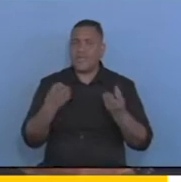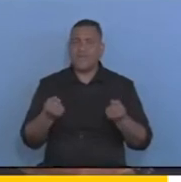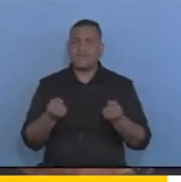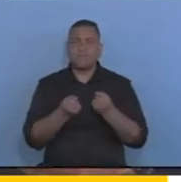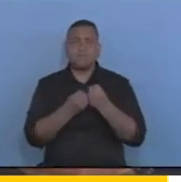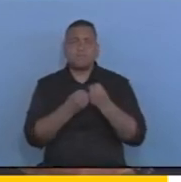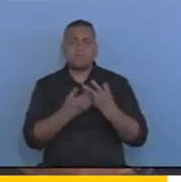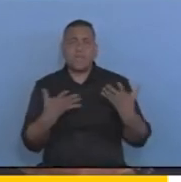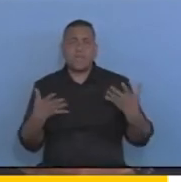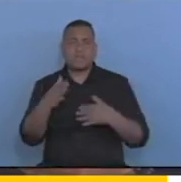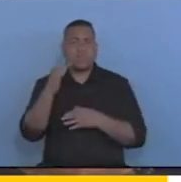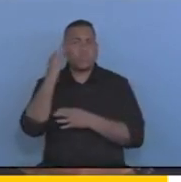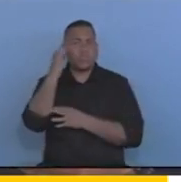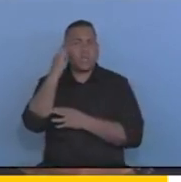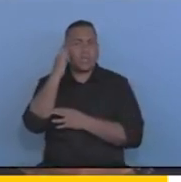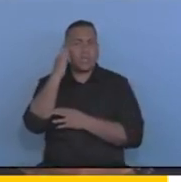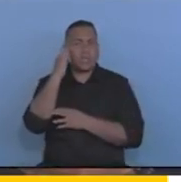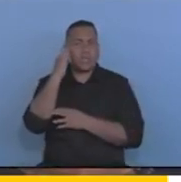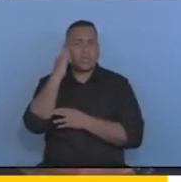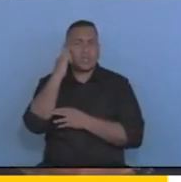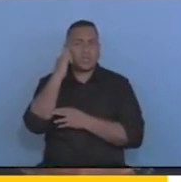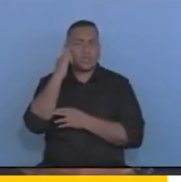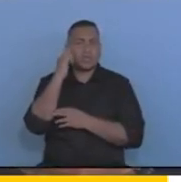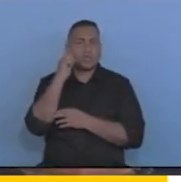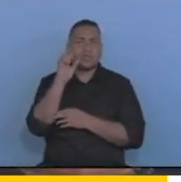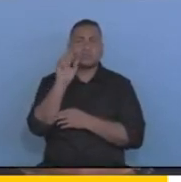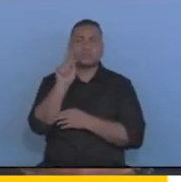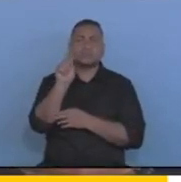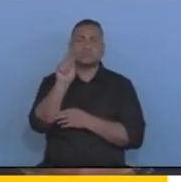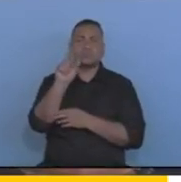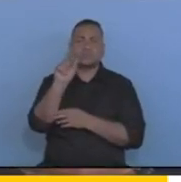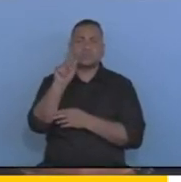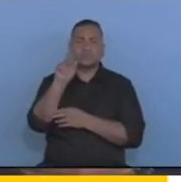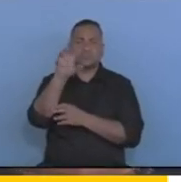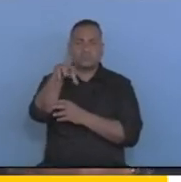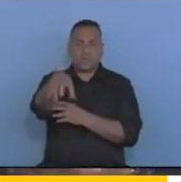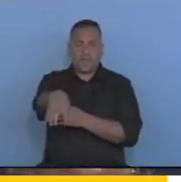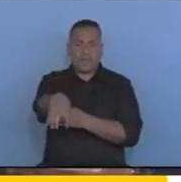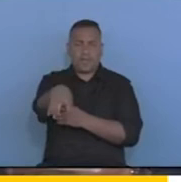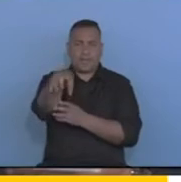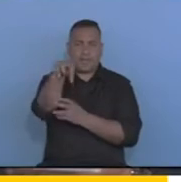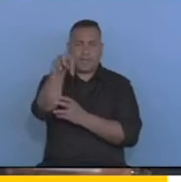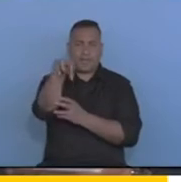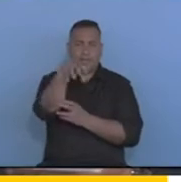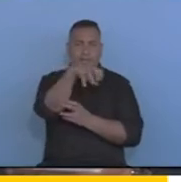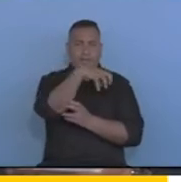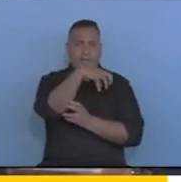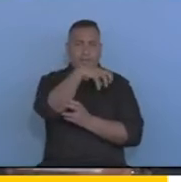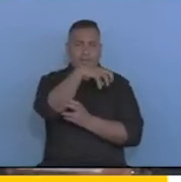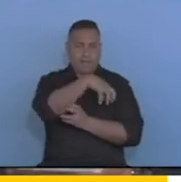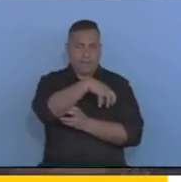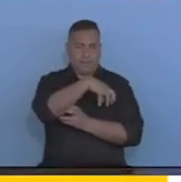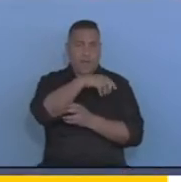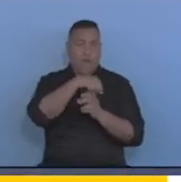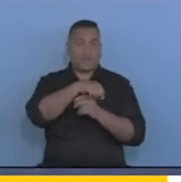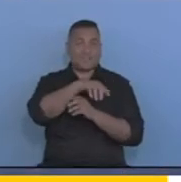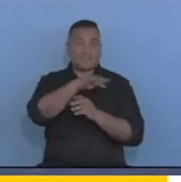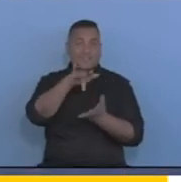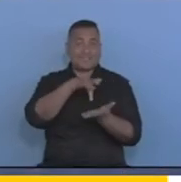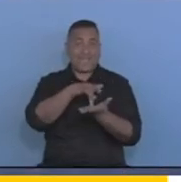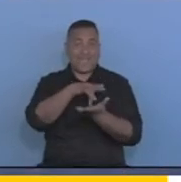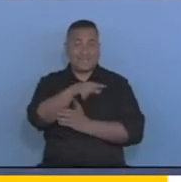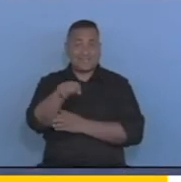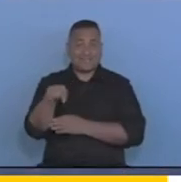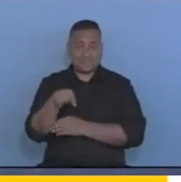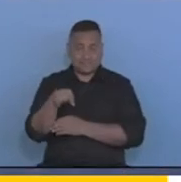about cranes lifting heavy equipment from one side of the field to the other side on the site. Ah. If you think about the manufacturing